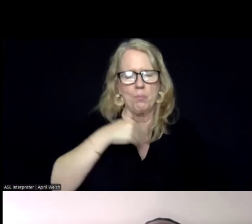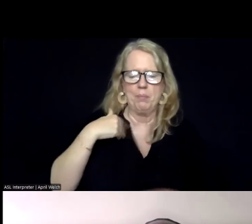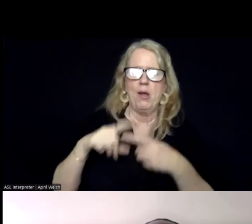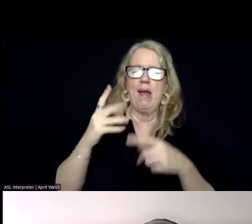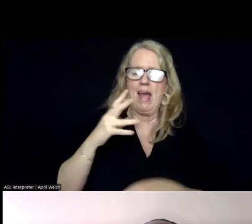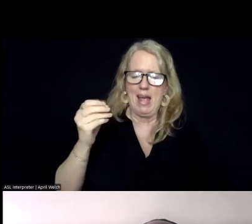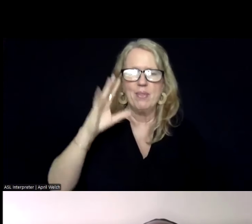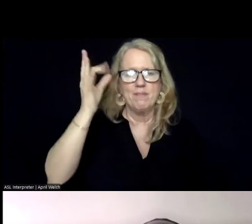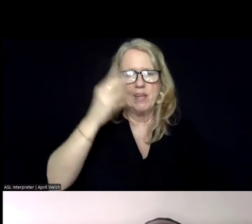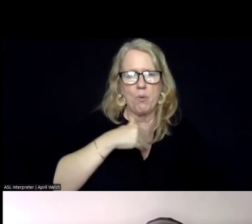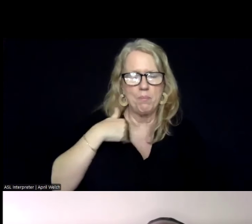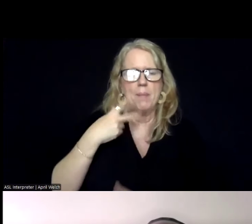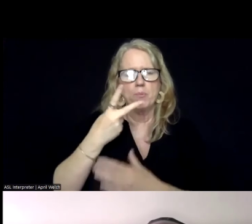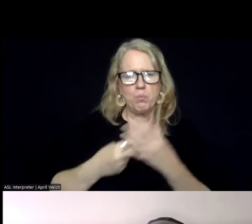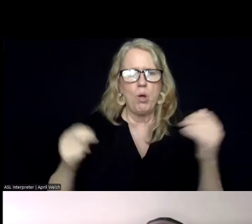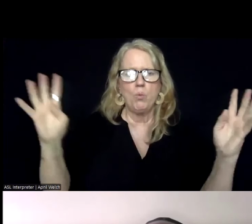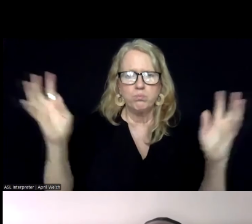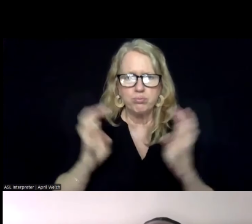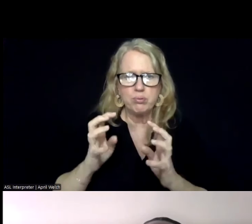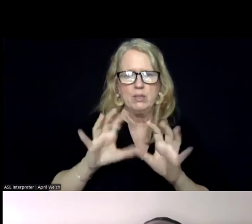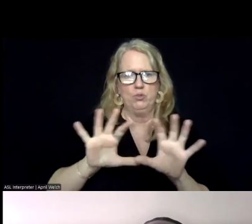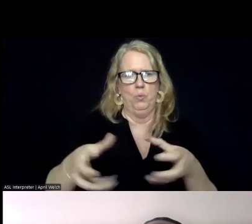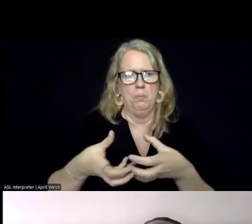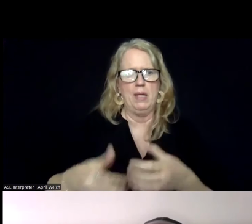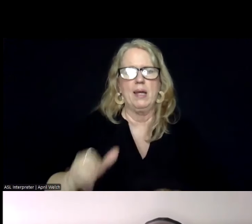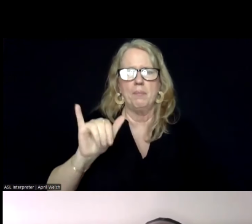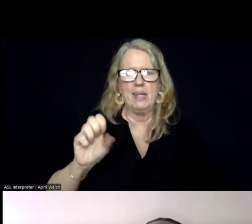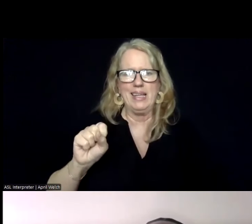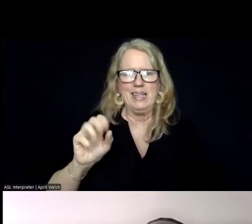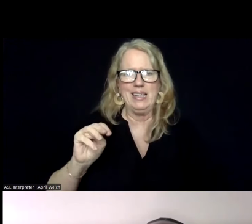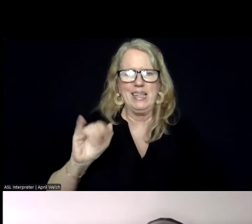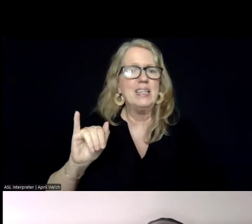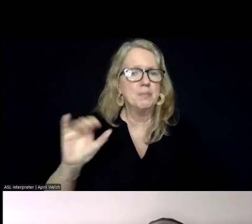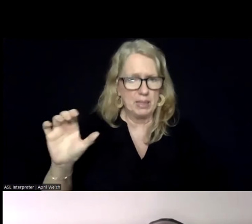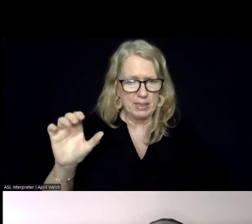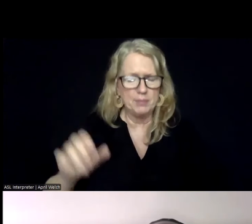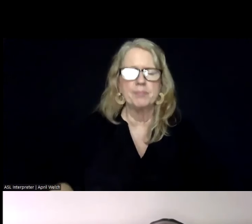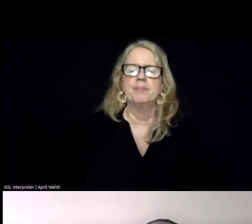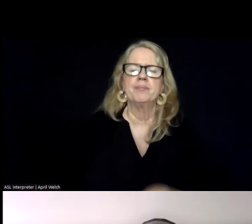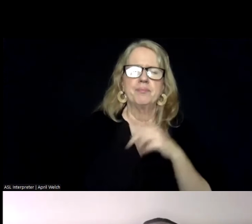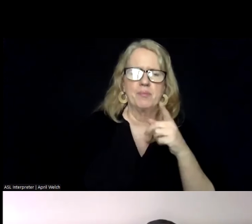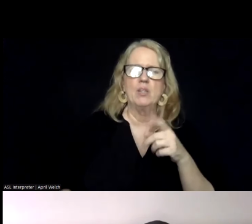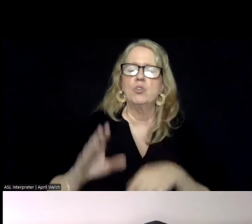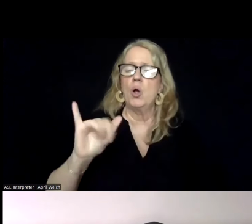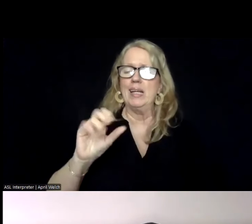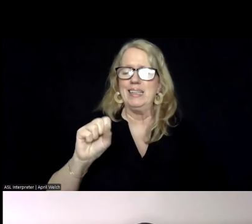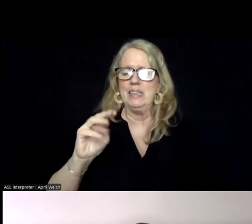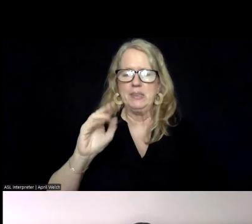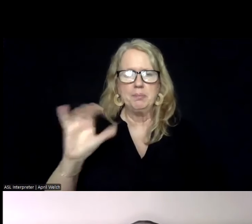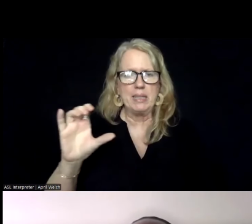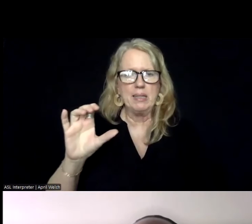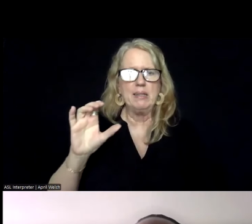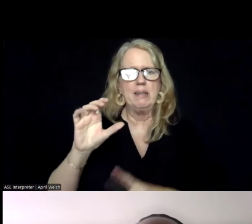federal members together make up the ISMIC. And so the ISMIC has a couple of main